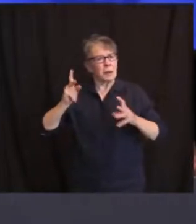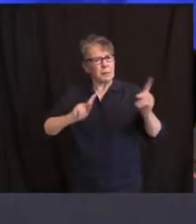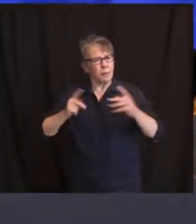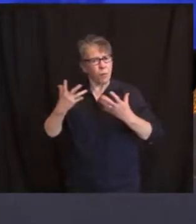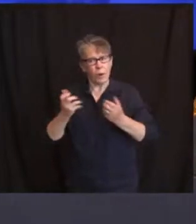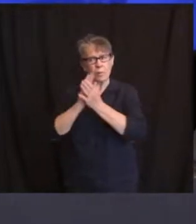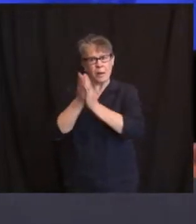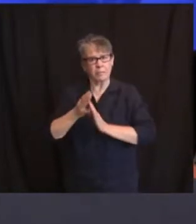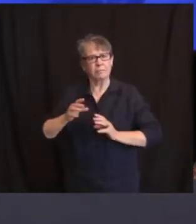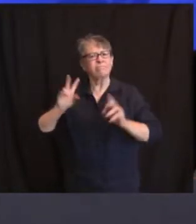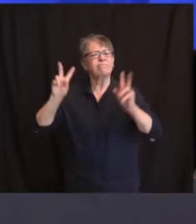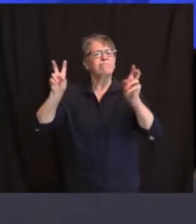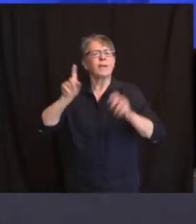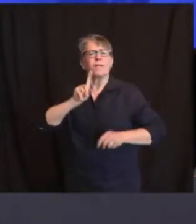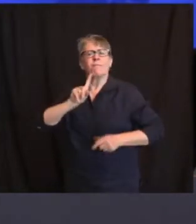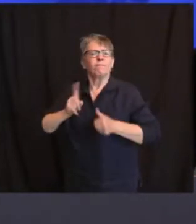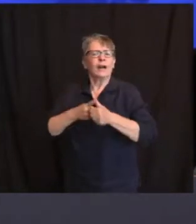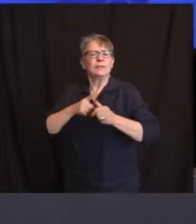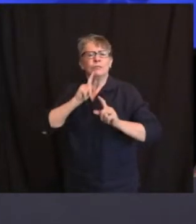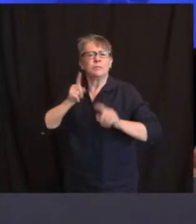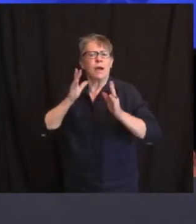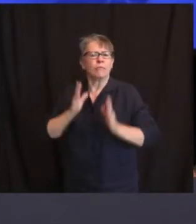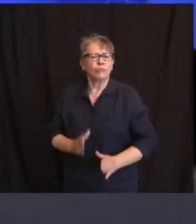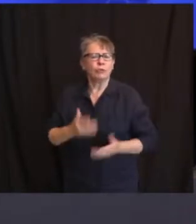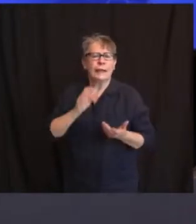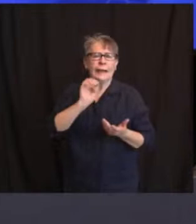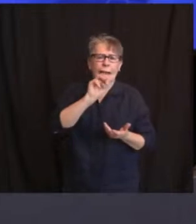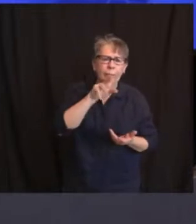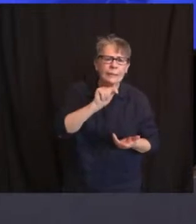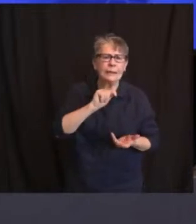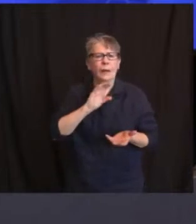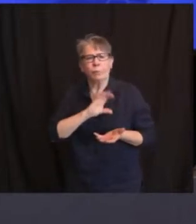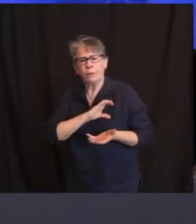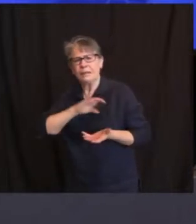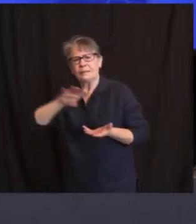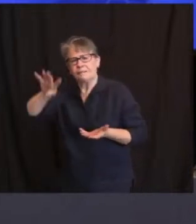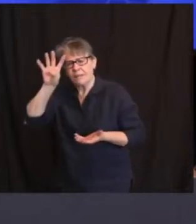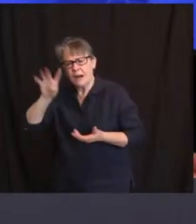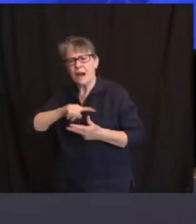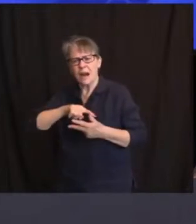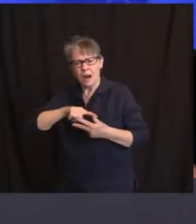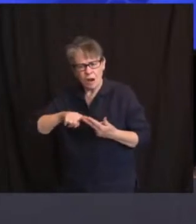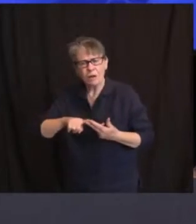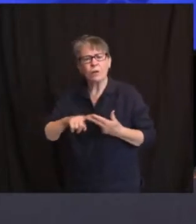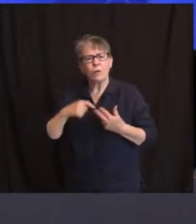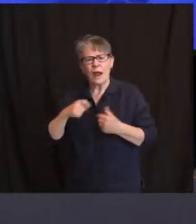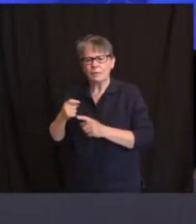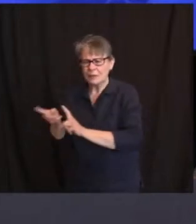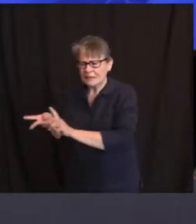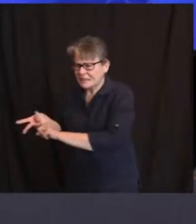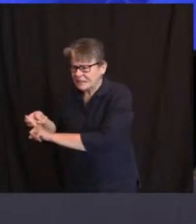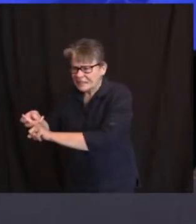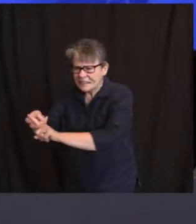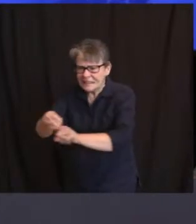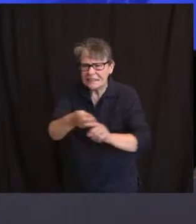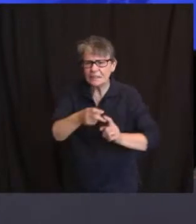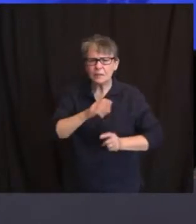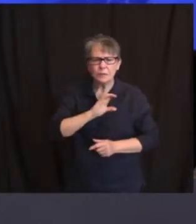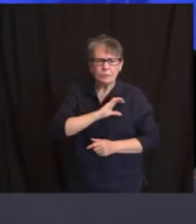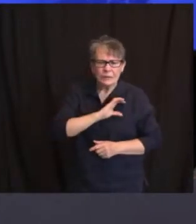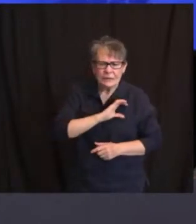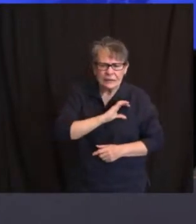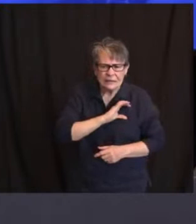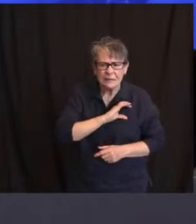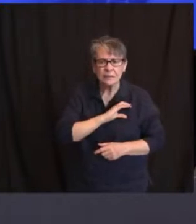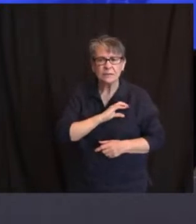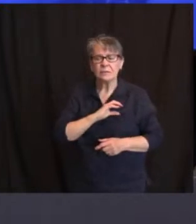across the last few years. Myself and the colonels, we get together. The recruiting of law enforcement officers, men and women, very difficult in this day